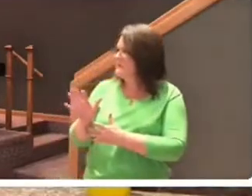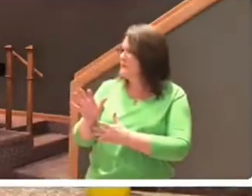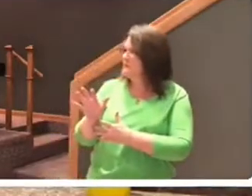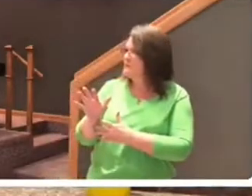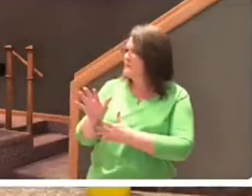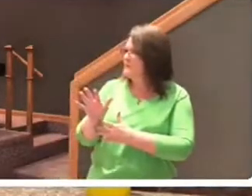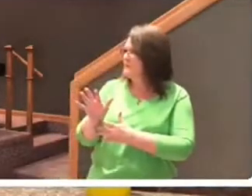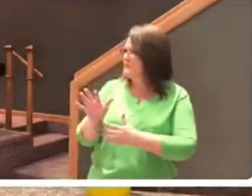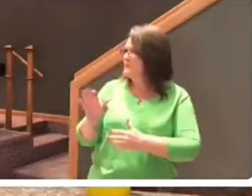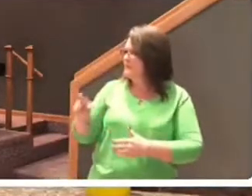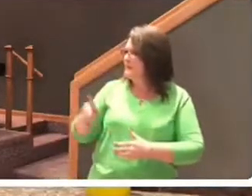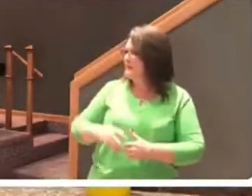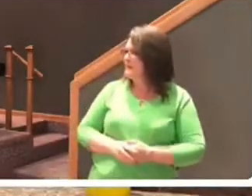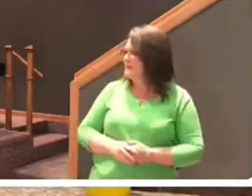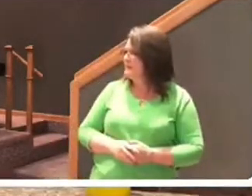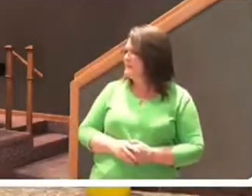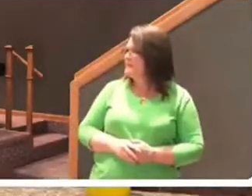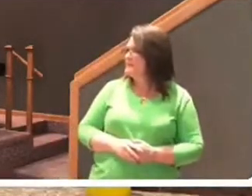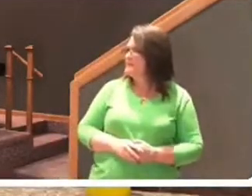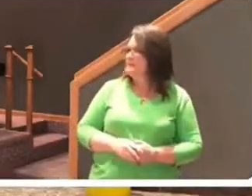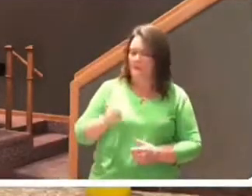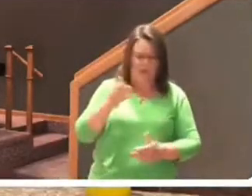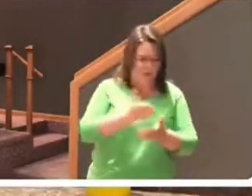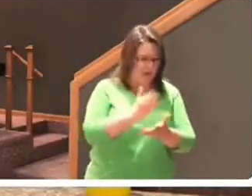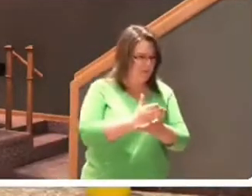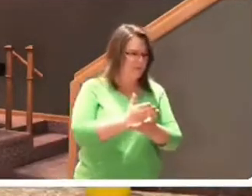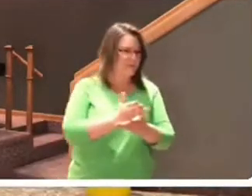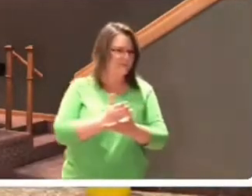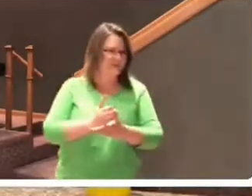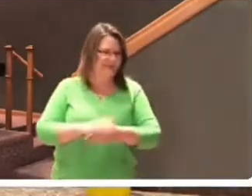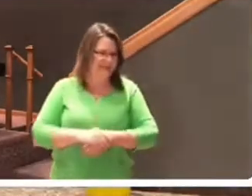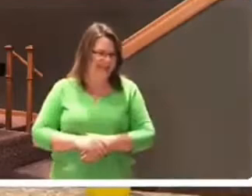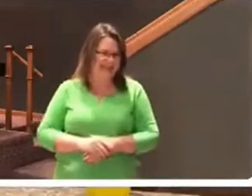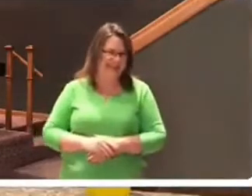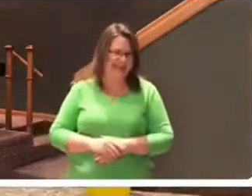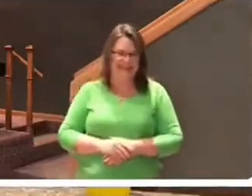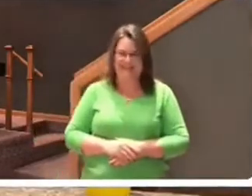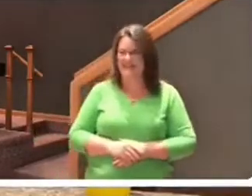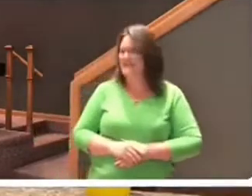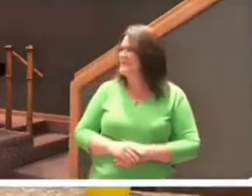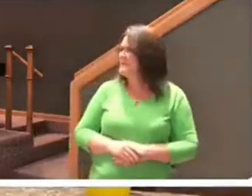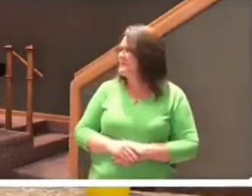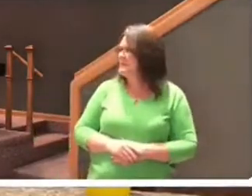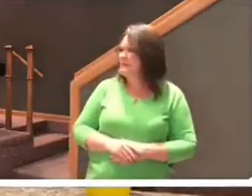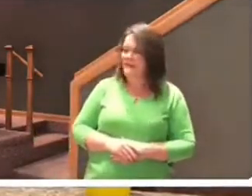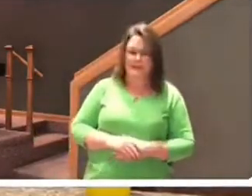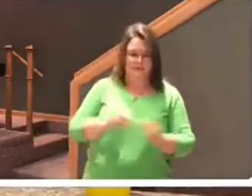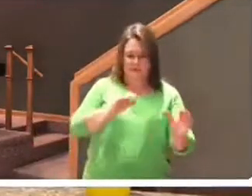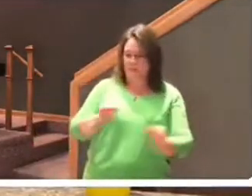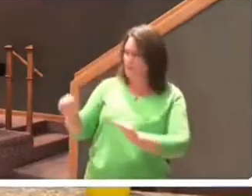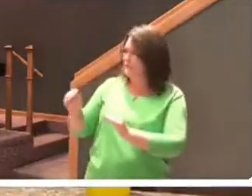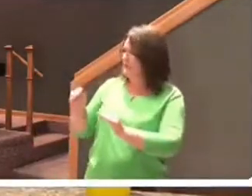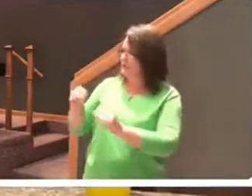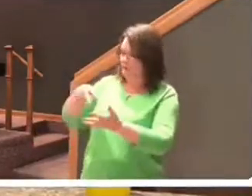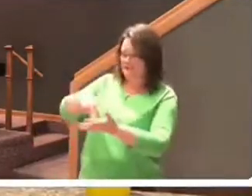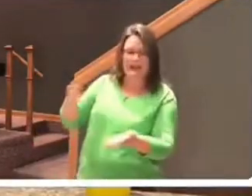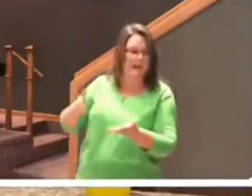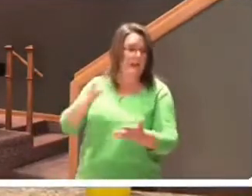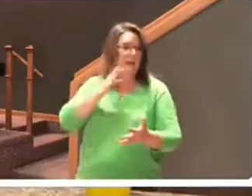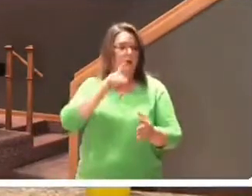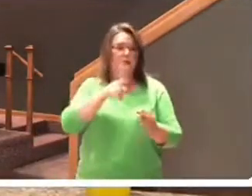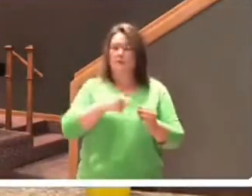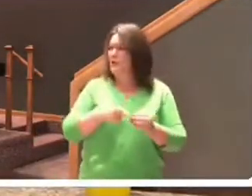So she, okay. All right. So could you all scoot over here and like stand here? Because I'm going to talk